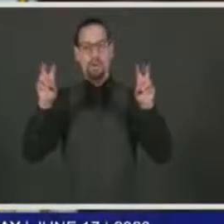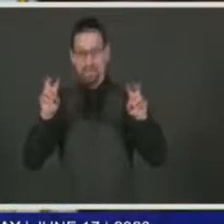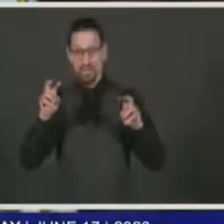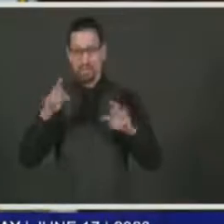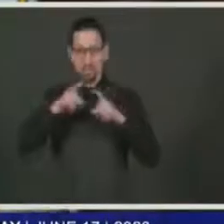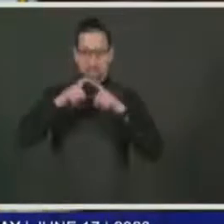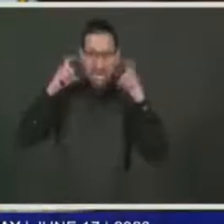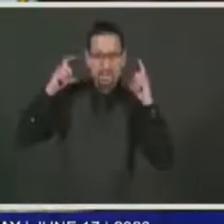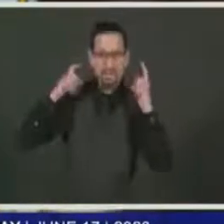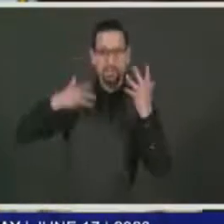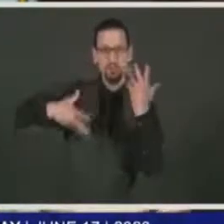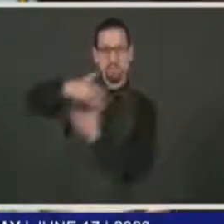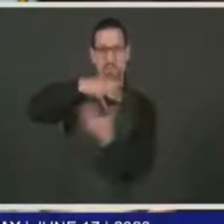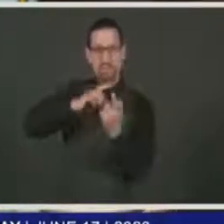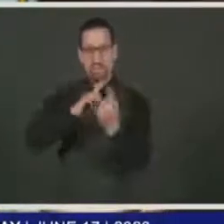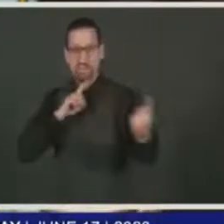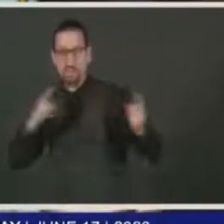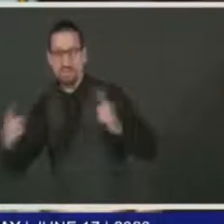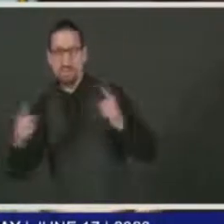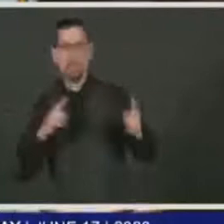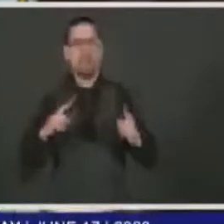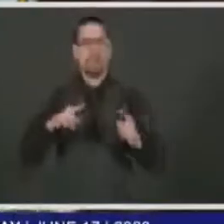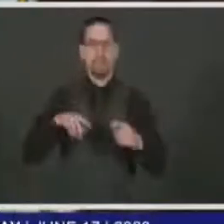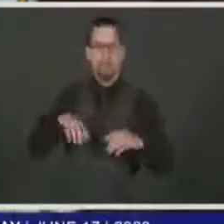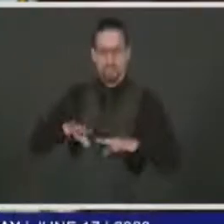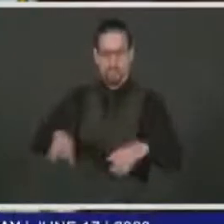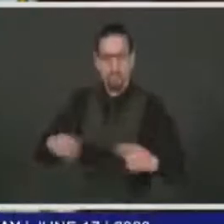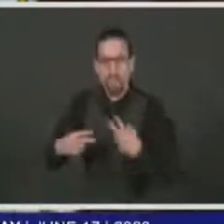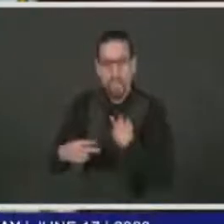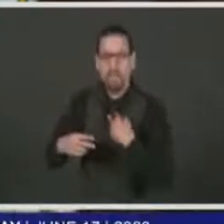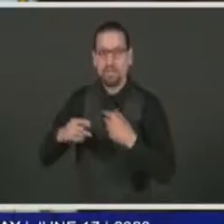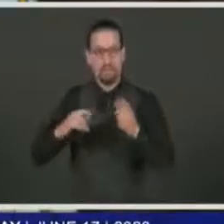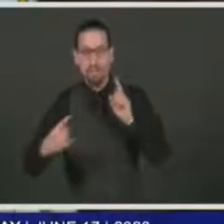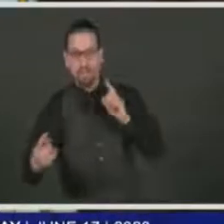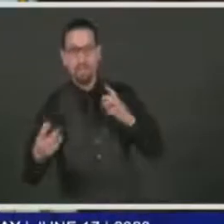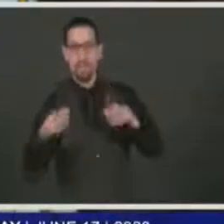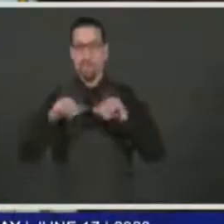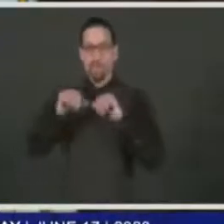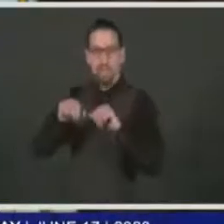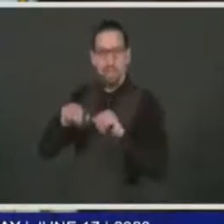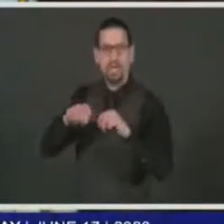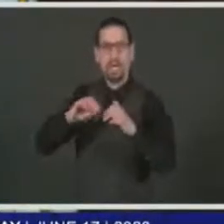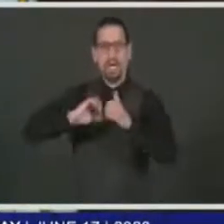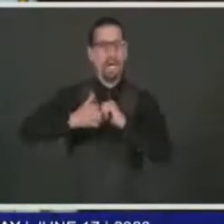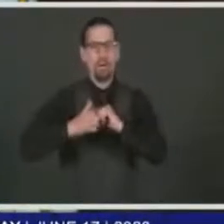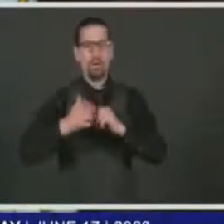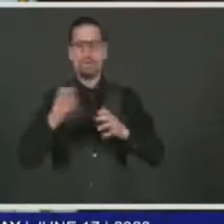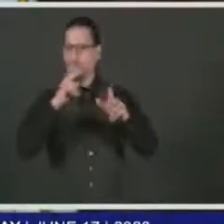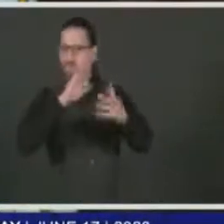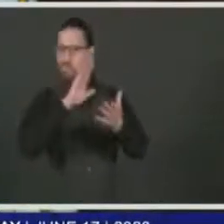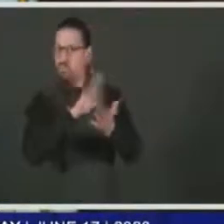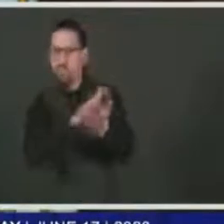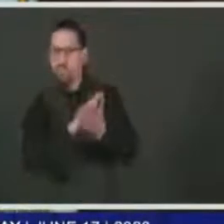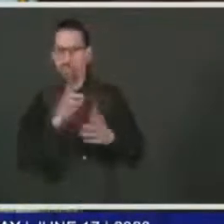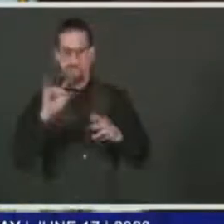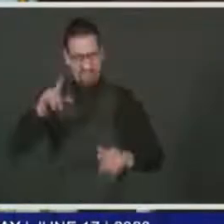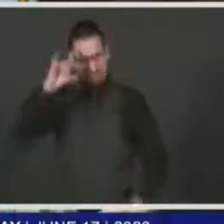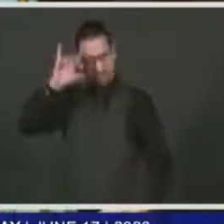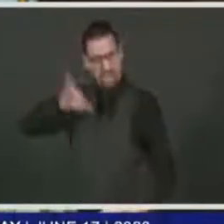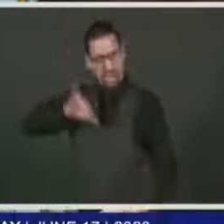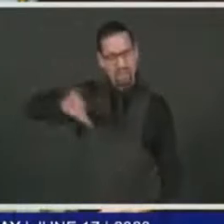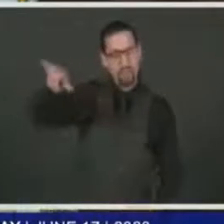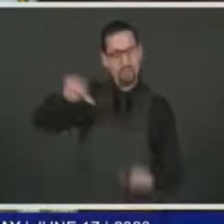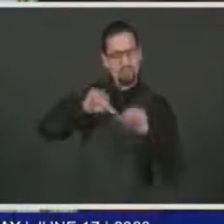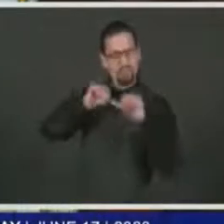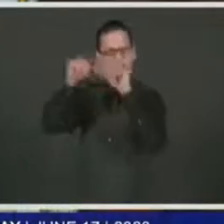know, forever not know if they'll be able to go into regular school? Will we never be